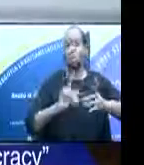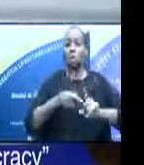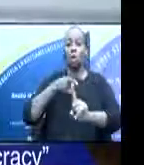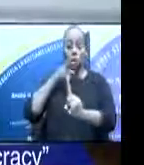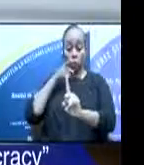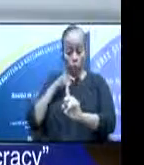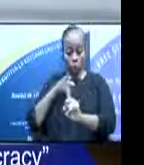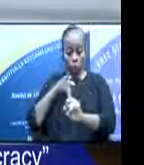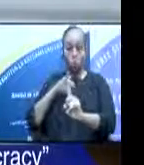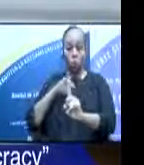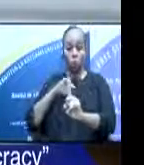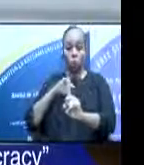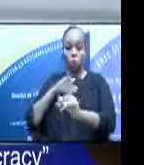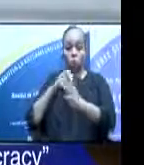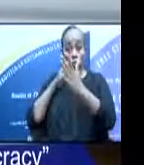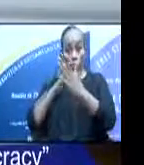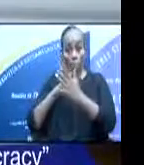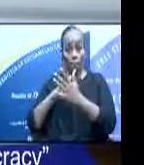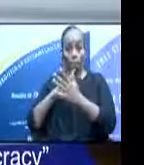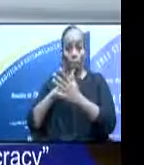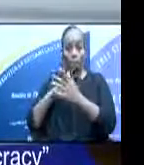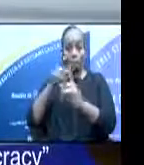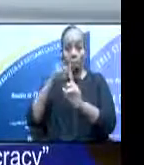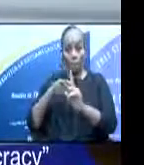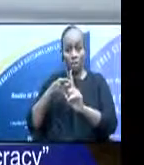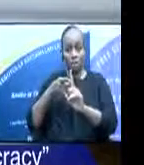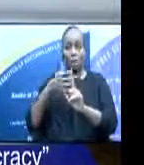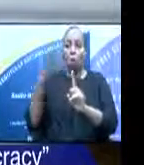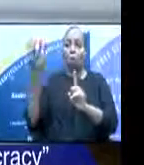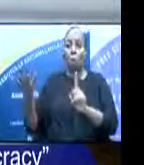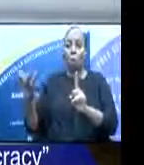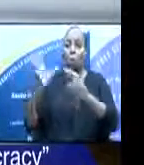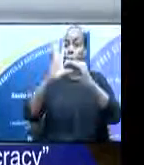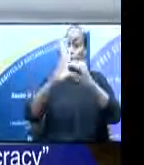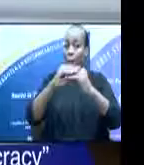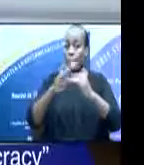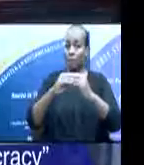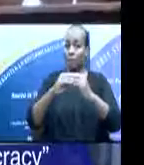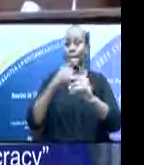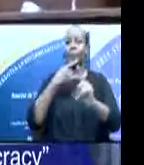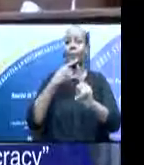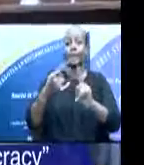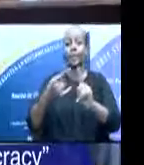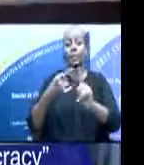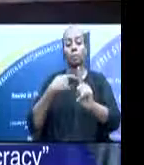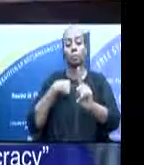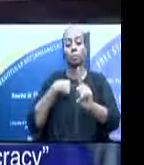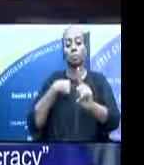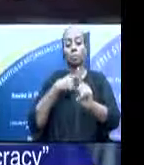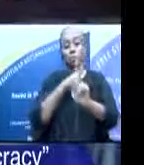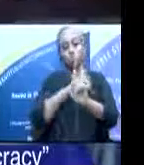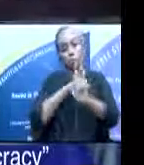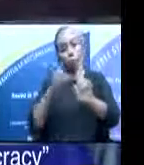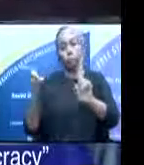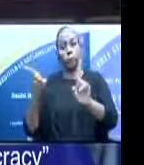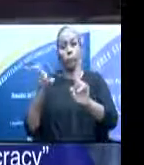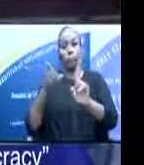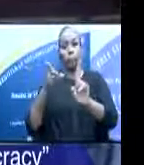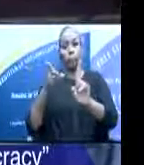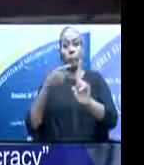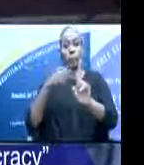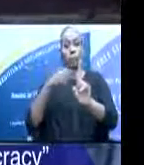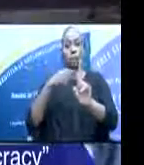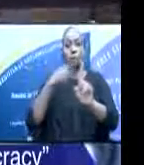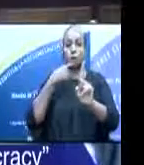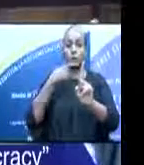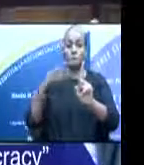you stop the person there, or you stop one of the members here and tell them, listen, you are out of order, you are not allowed